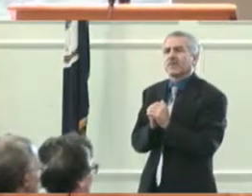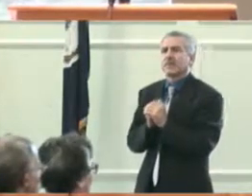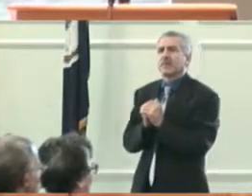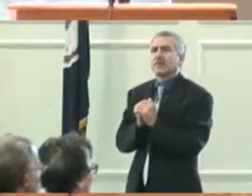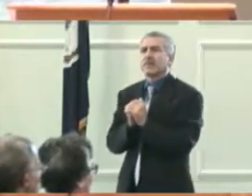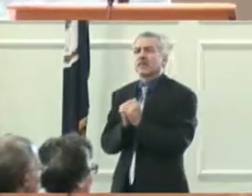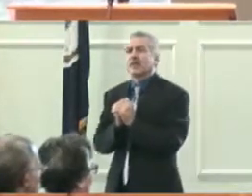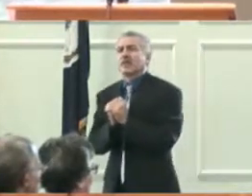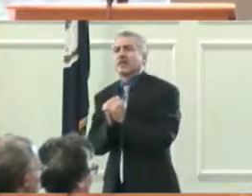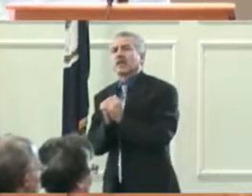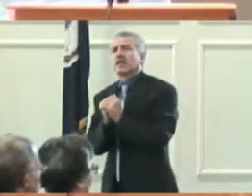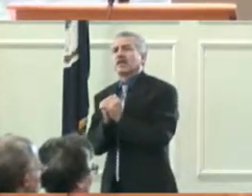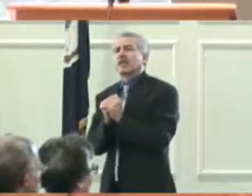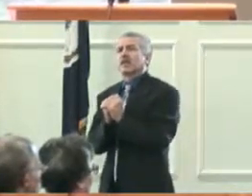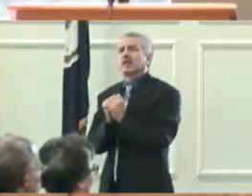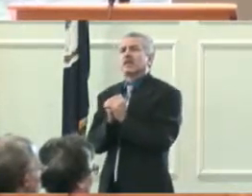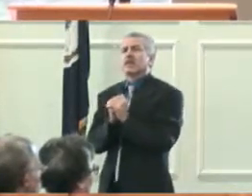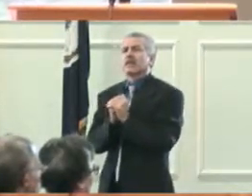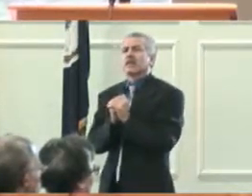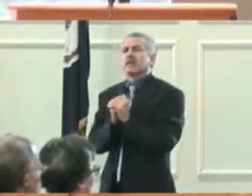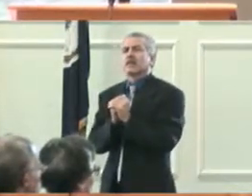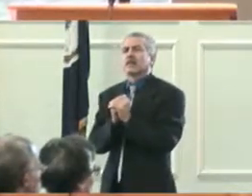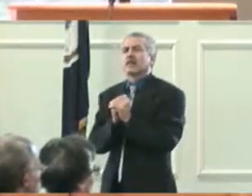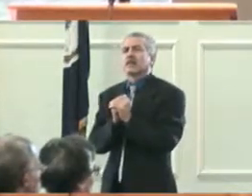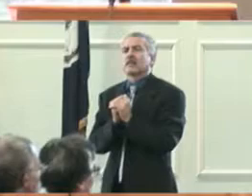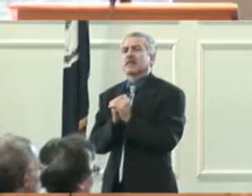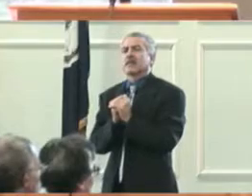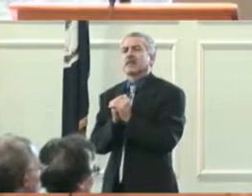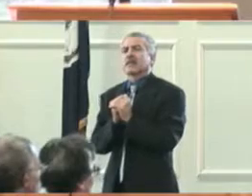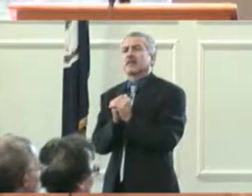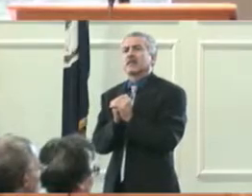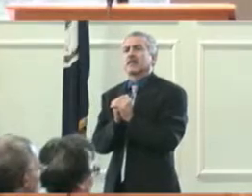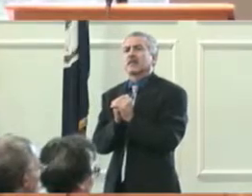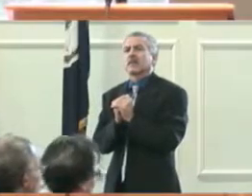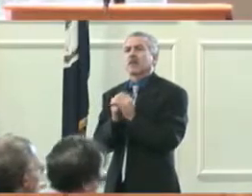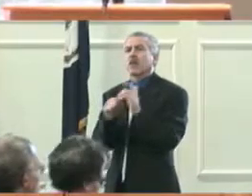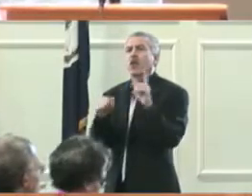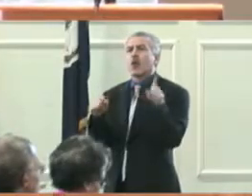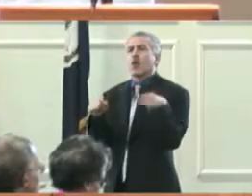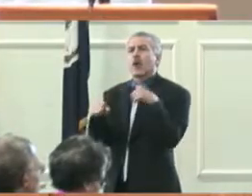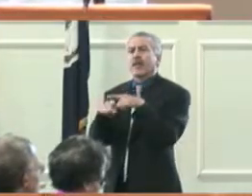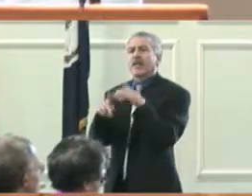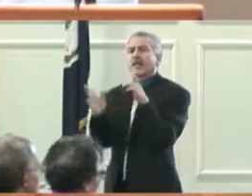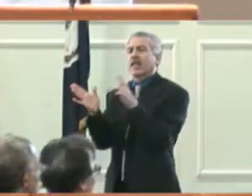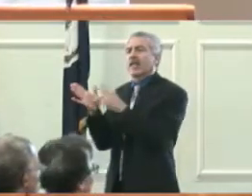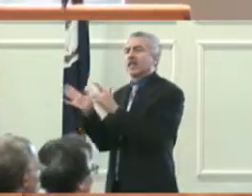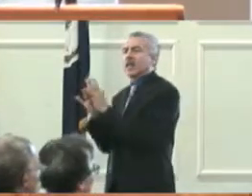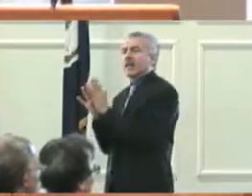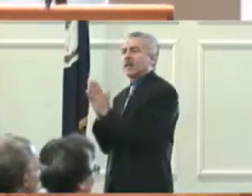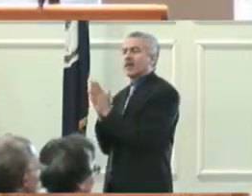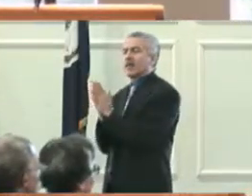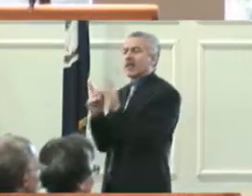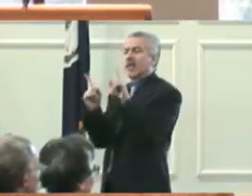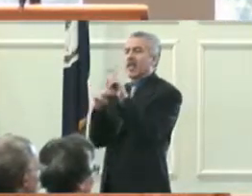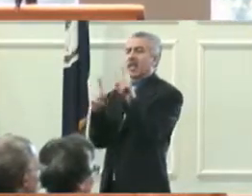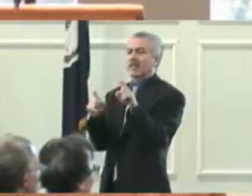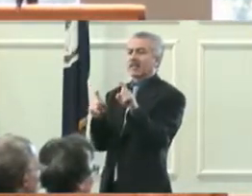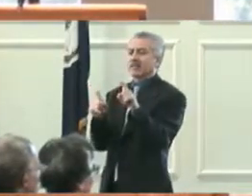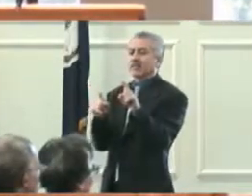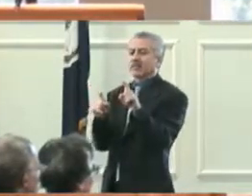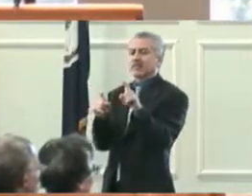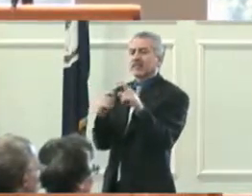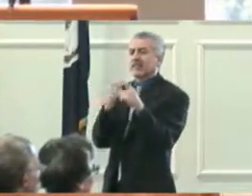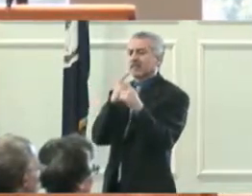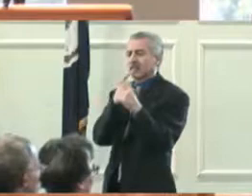underfoot. How long is this going to take? Well, when the Bible asks a question, he gives the answer. He said,